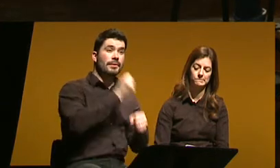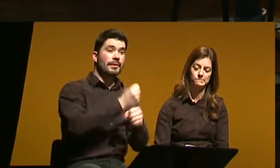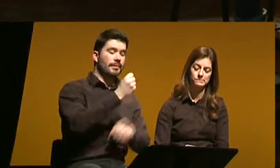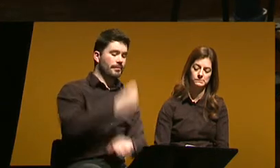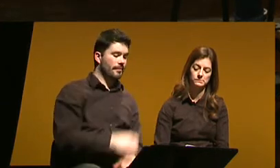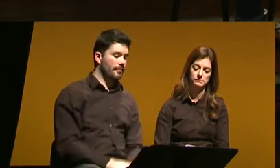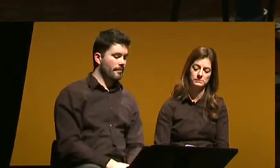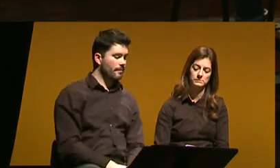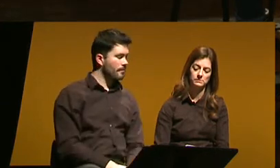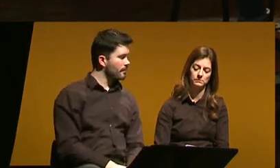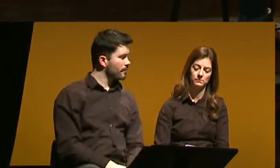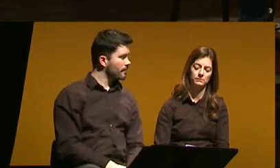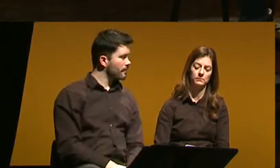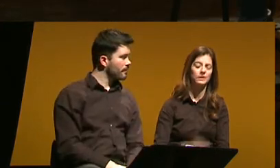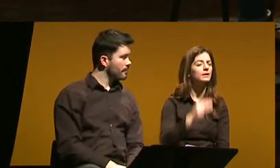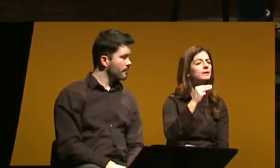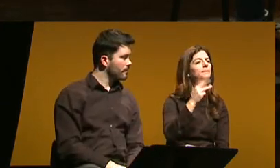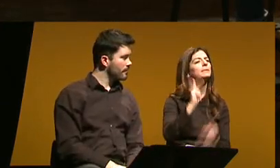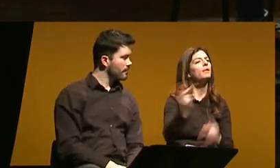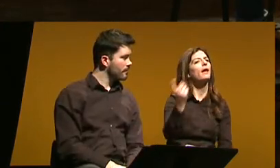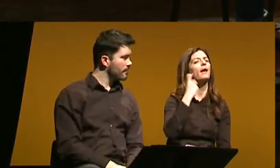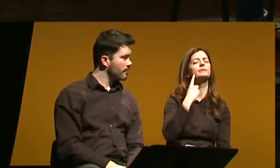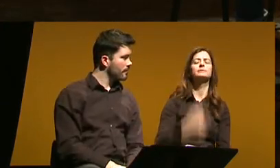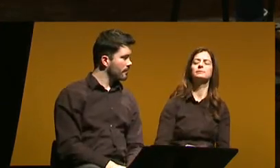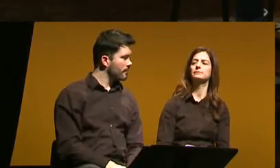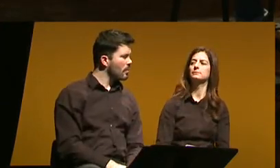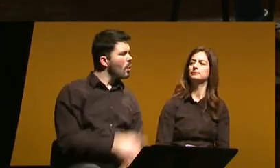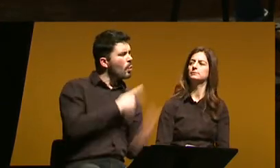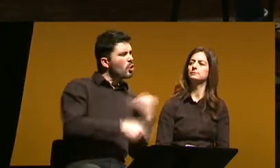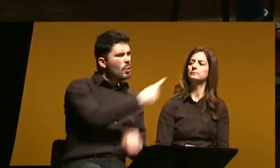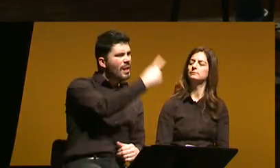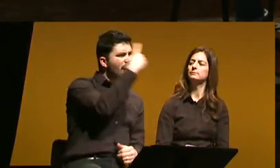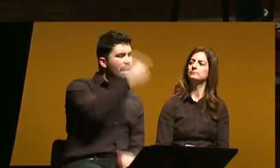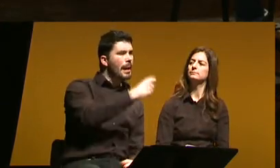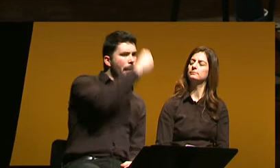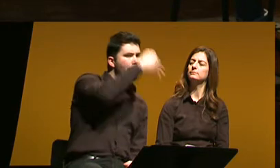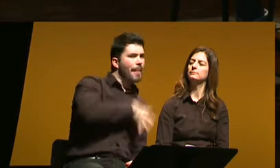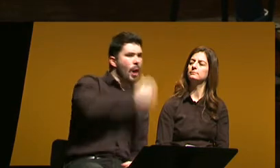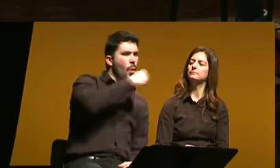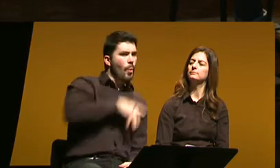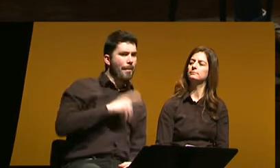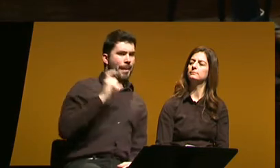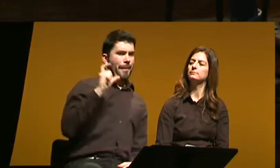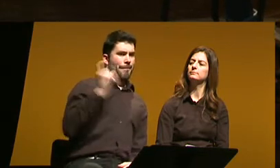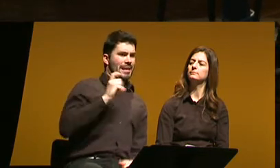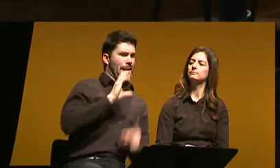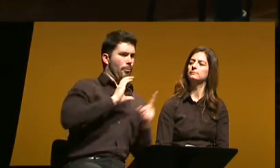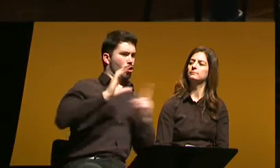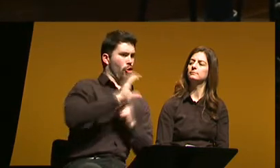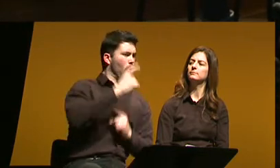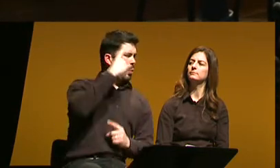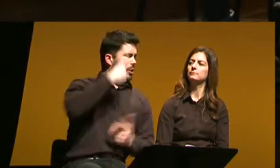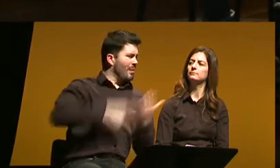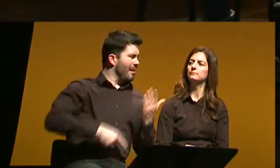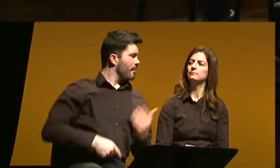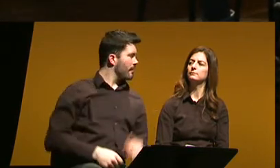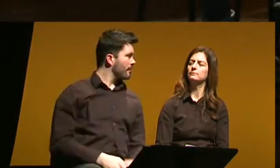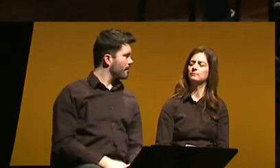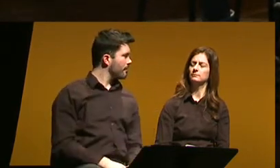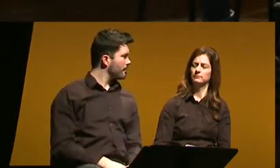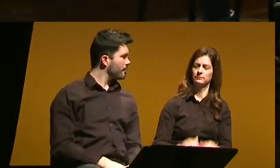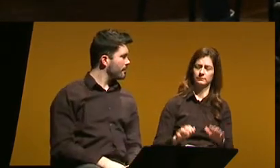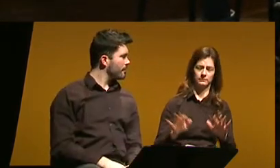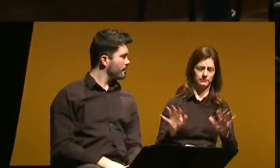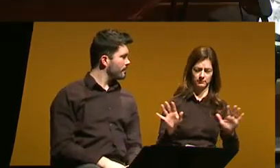2014. People ask me, What do you think about gender issues within Muslim culture? And then I always have to break that